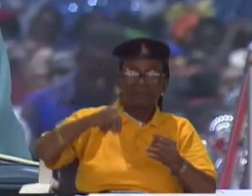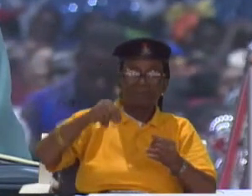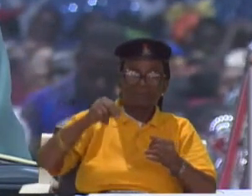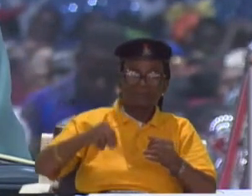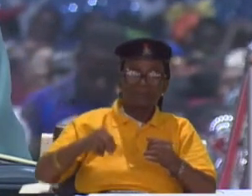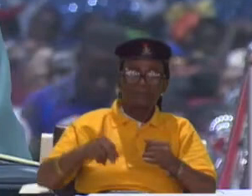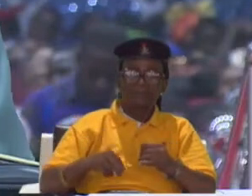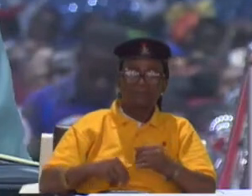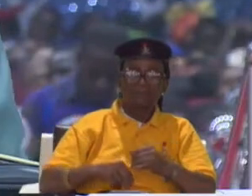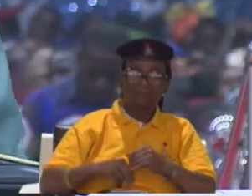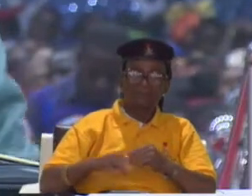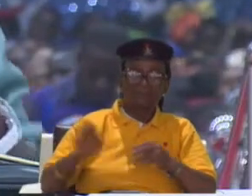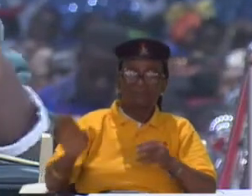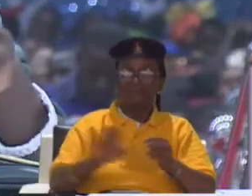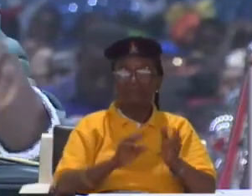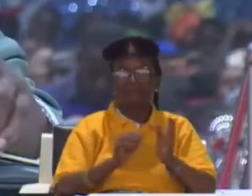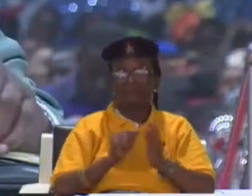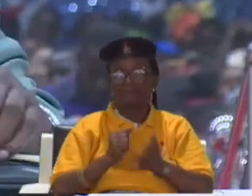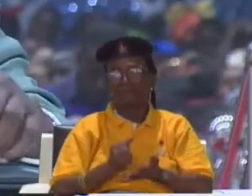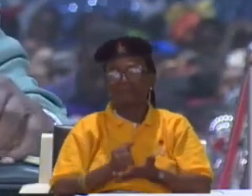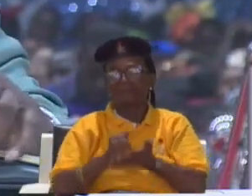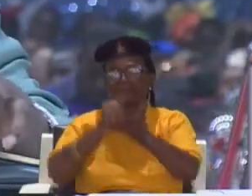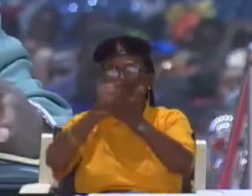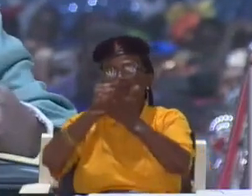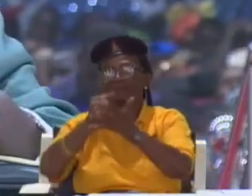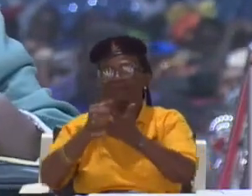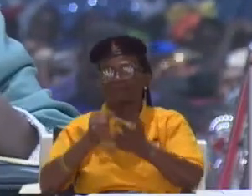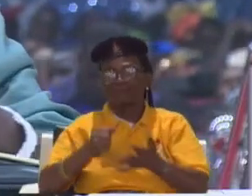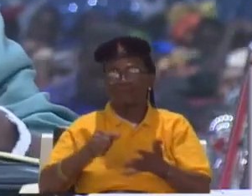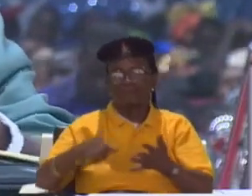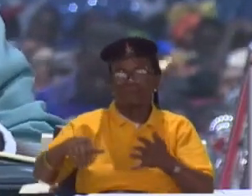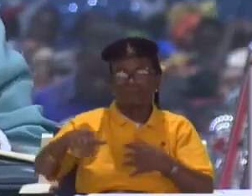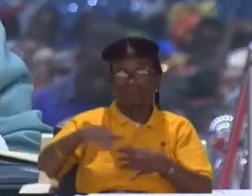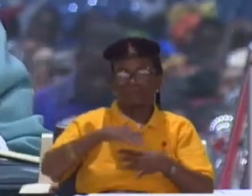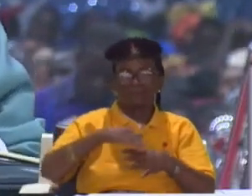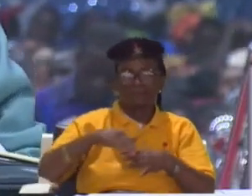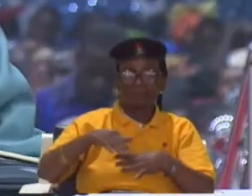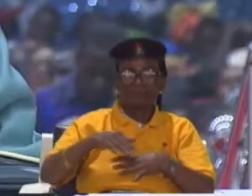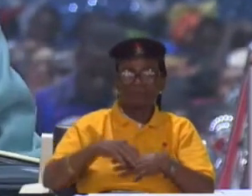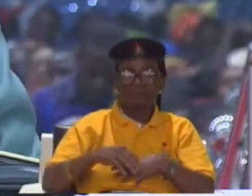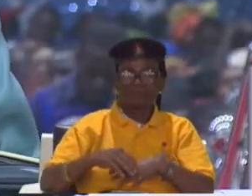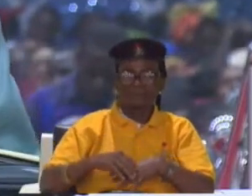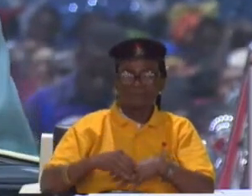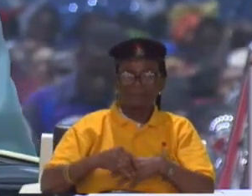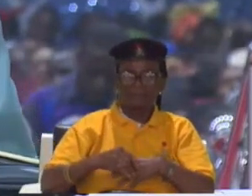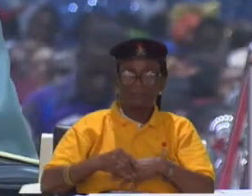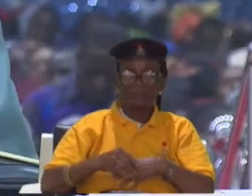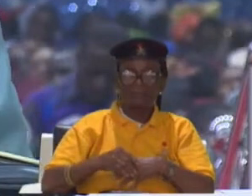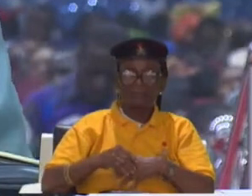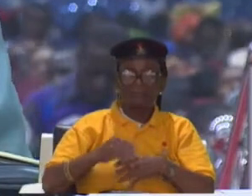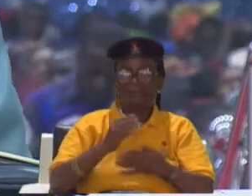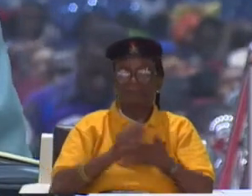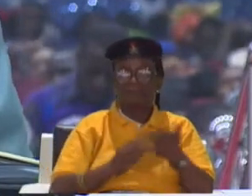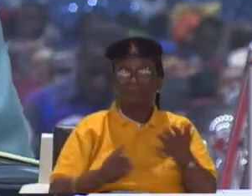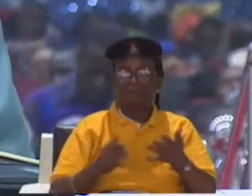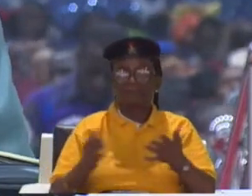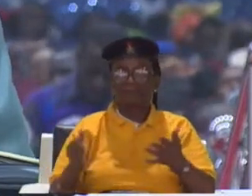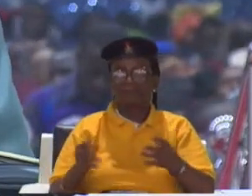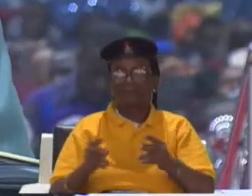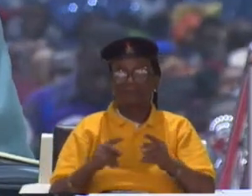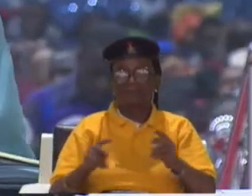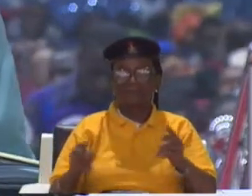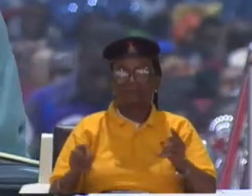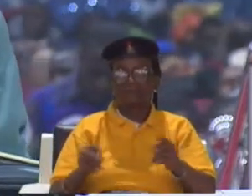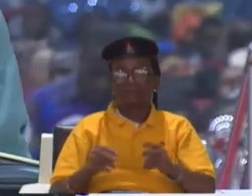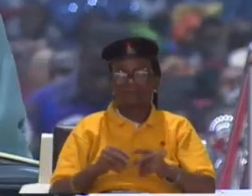your help over something very special. Mo nilo